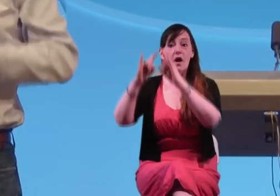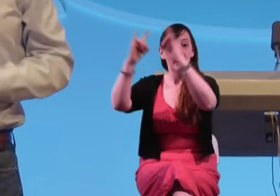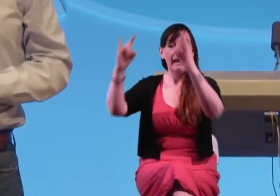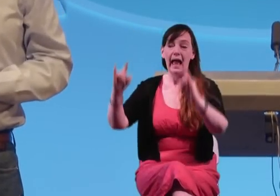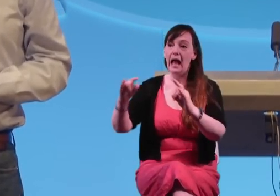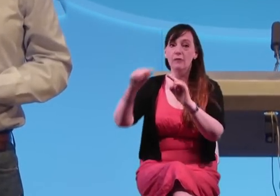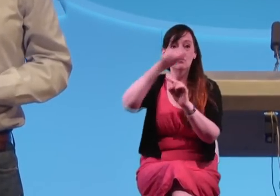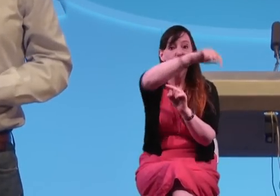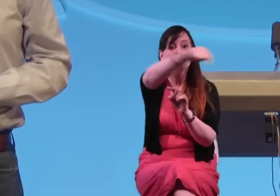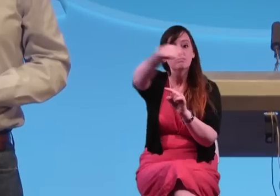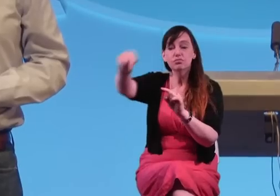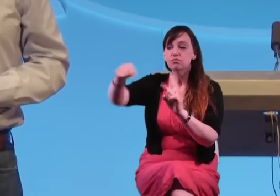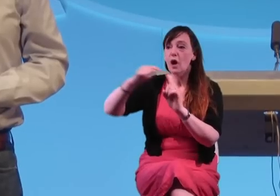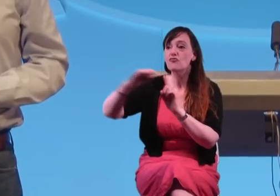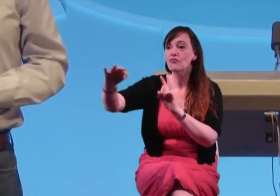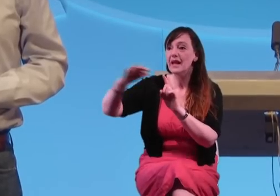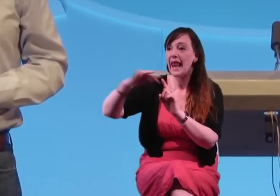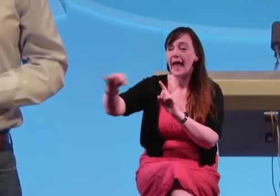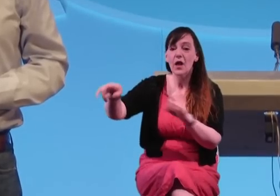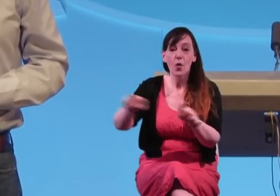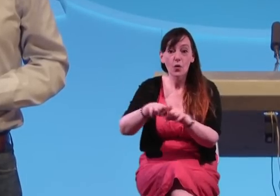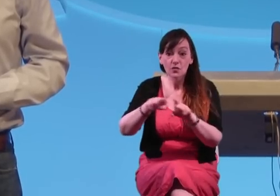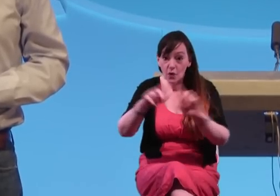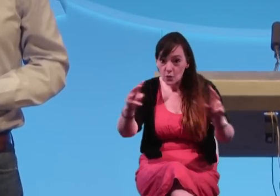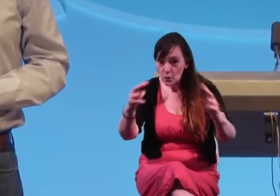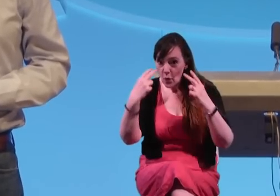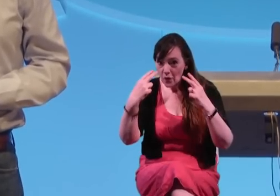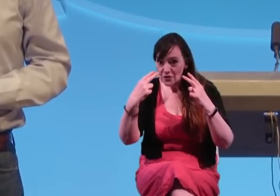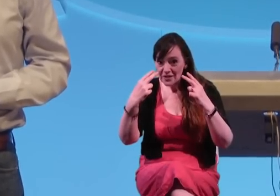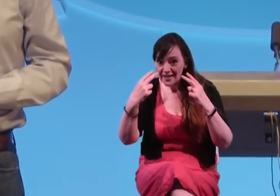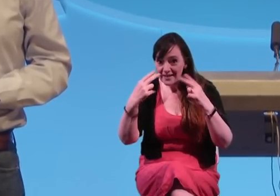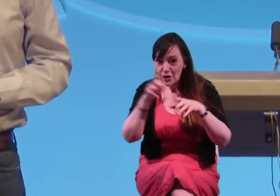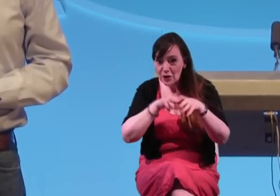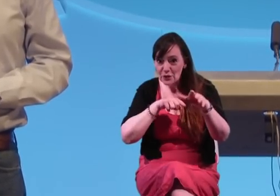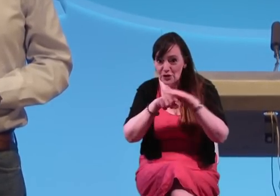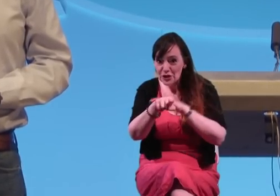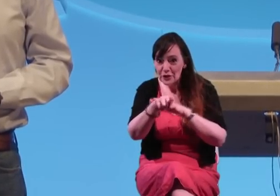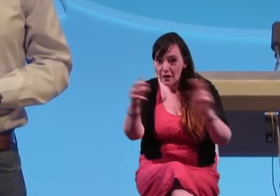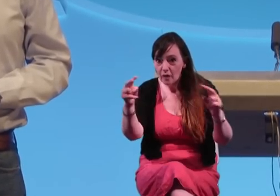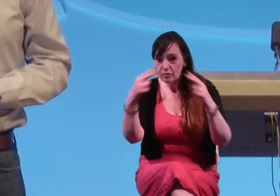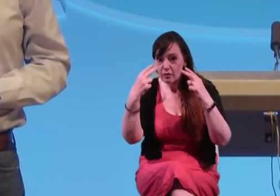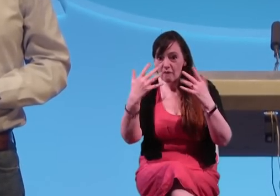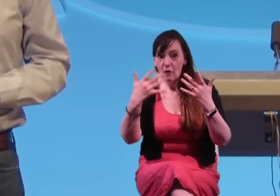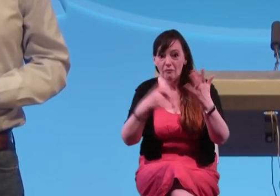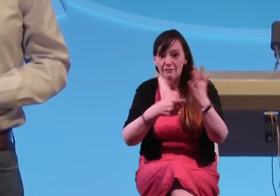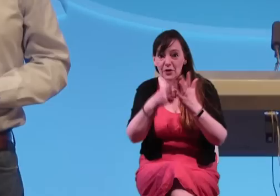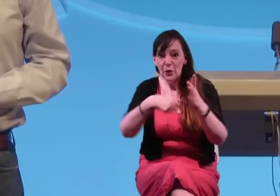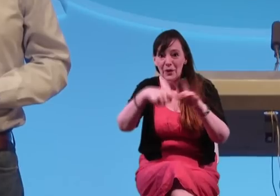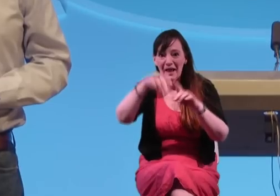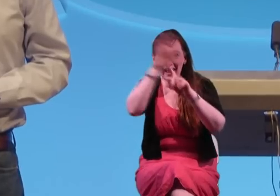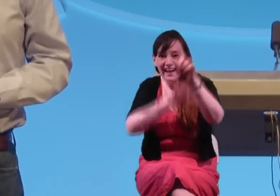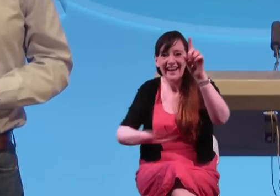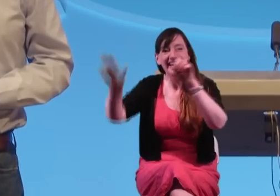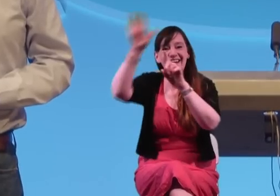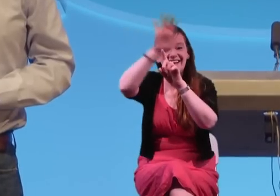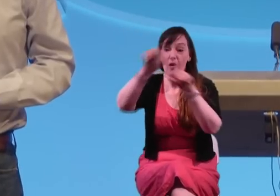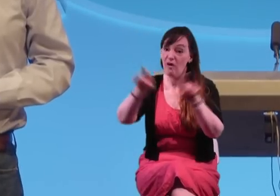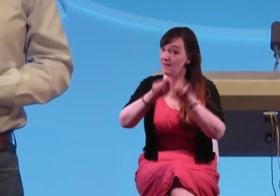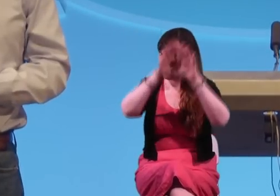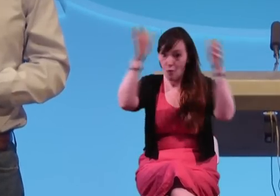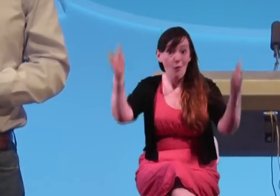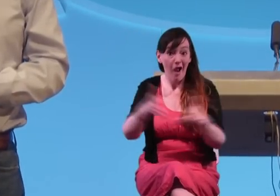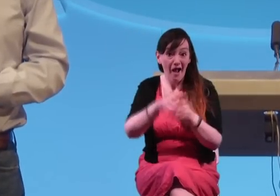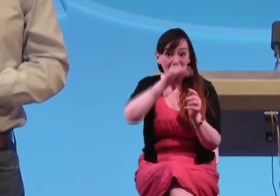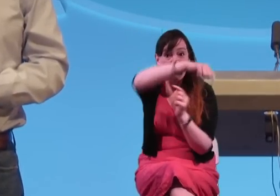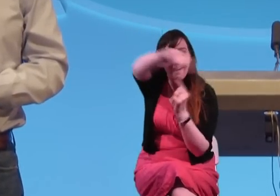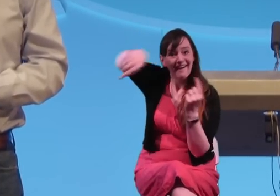parts of Keswick, and welcome to those of you watching online from different parts of this country and around the world. We're glad